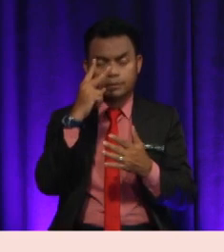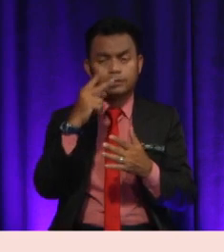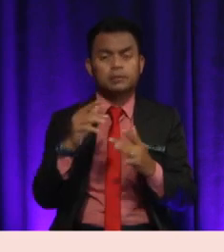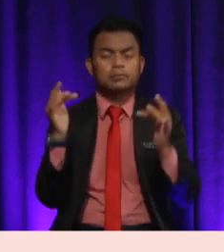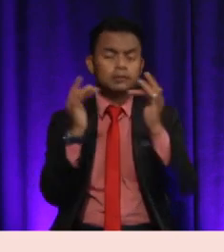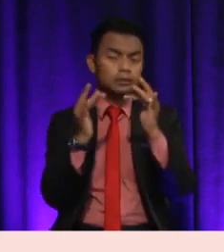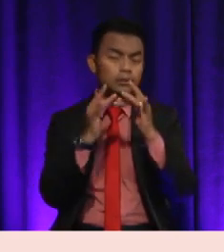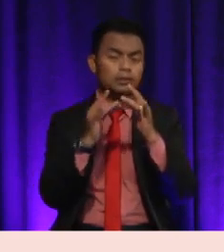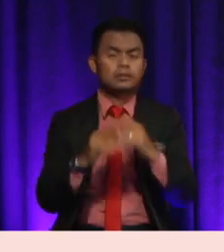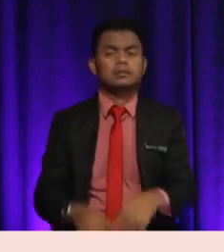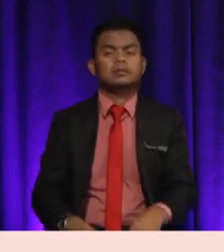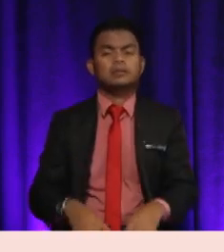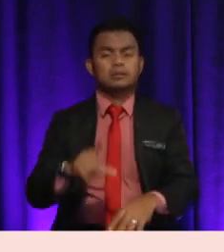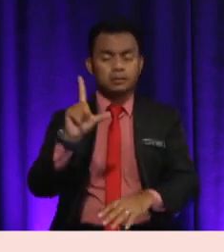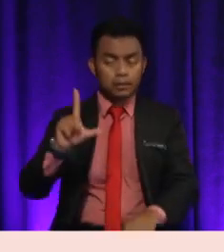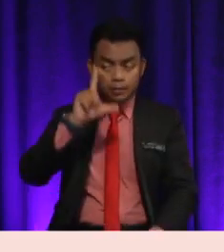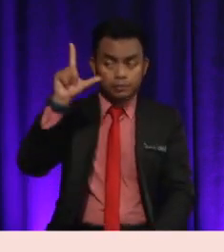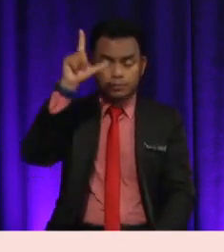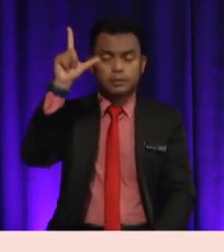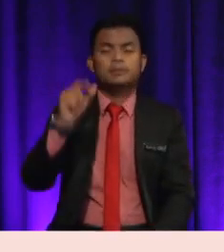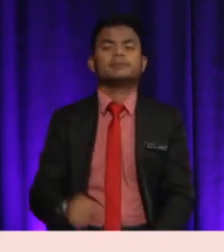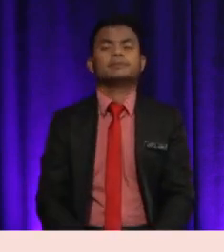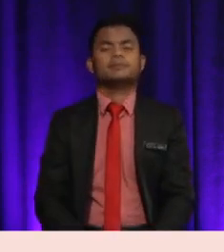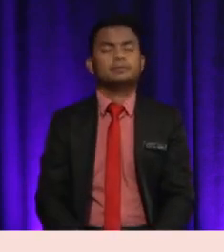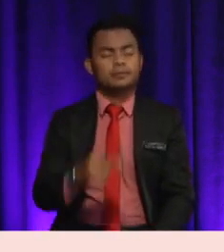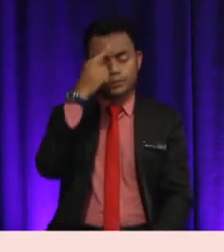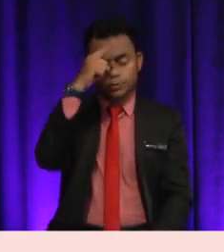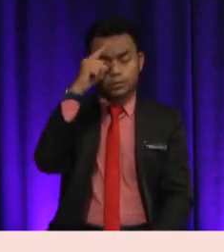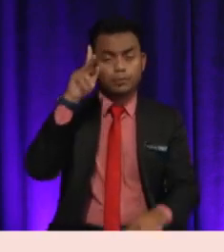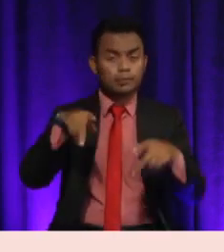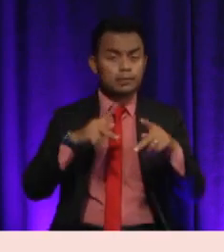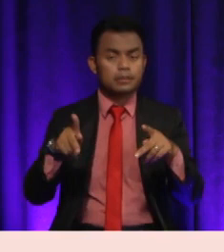library for camera recommendations. She wanted to make sure that she would